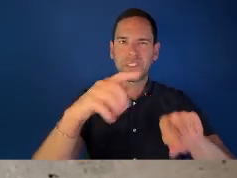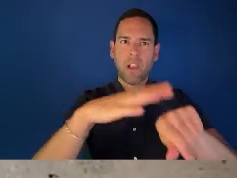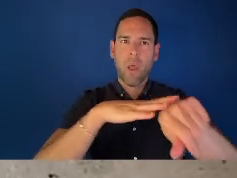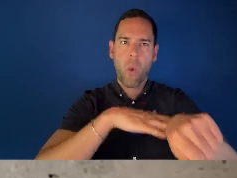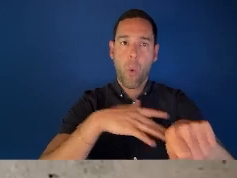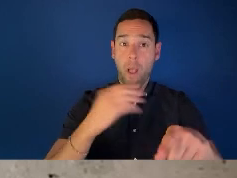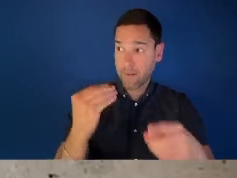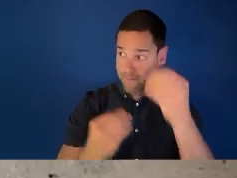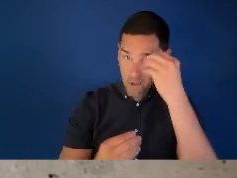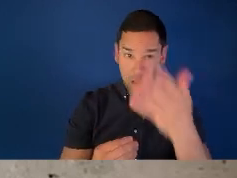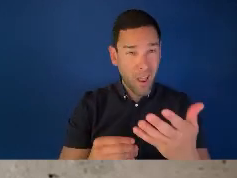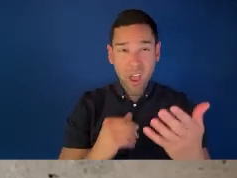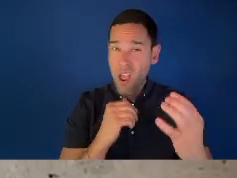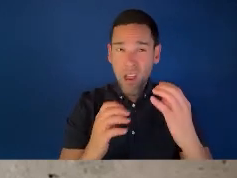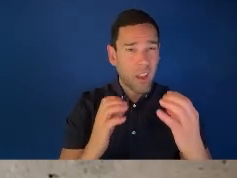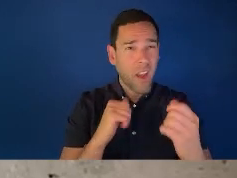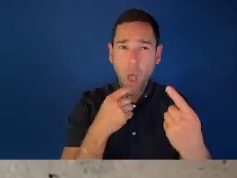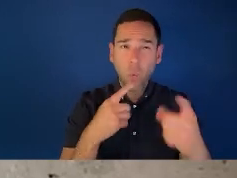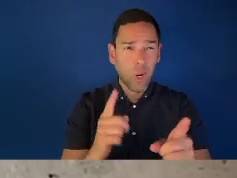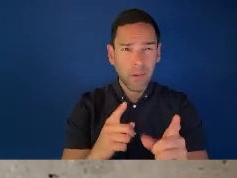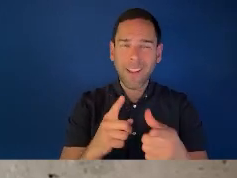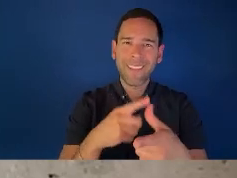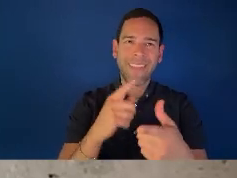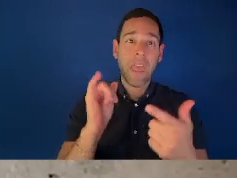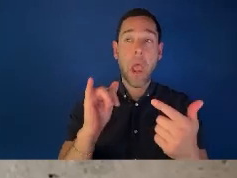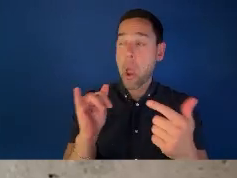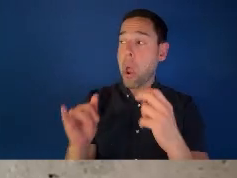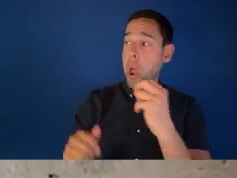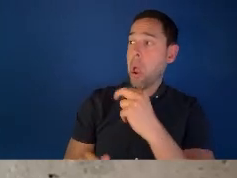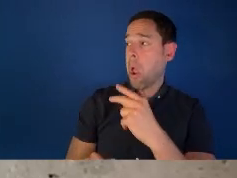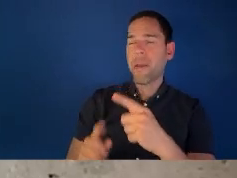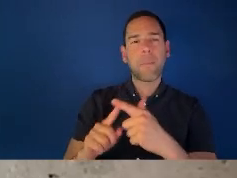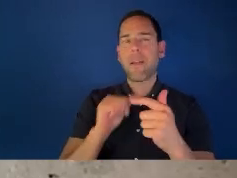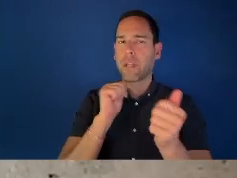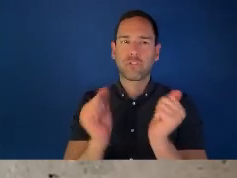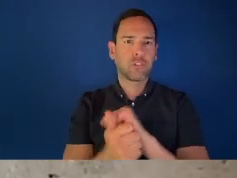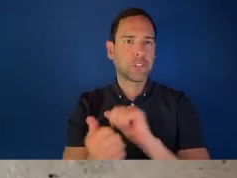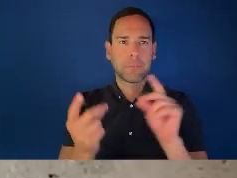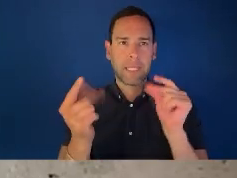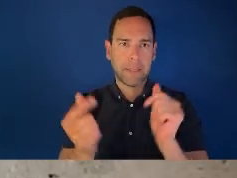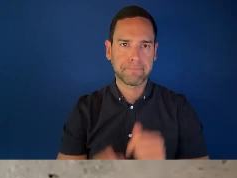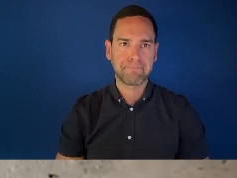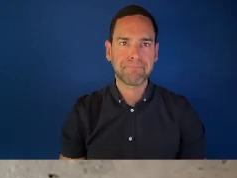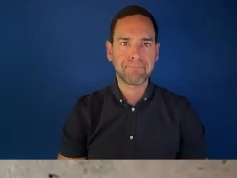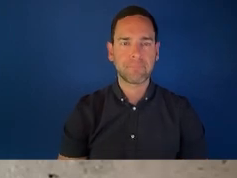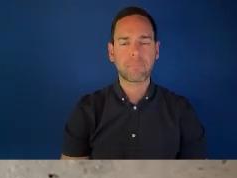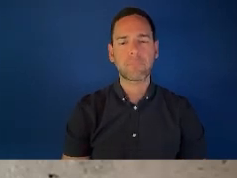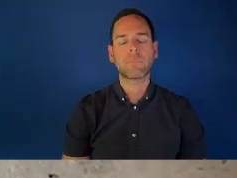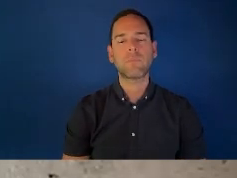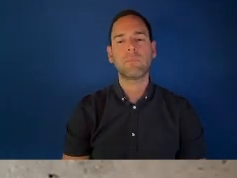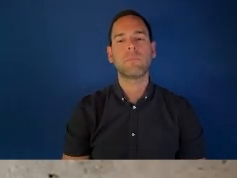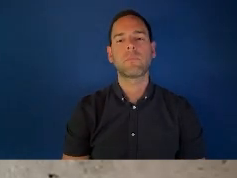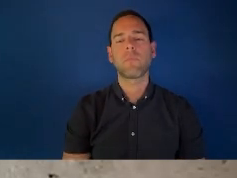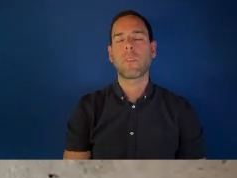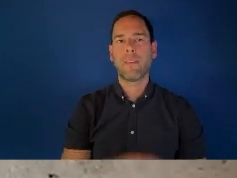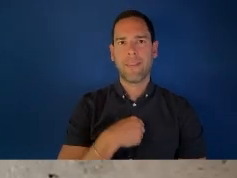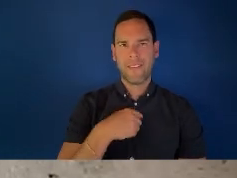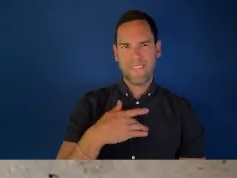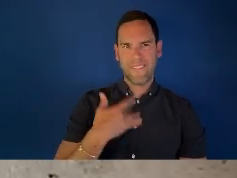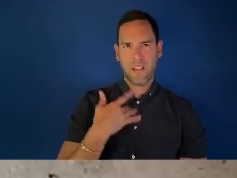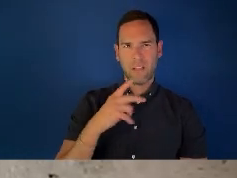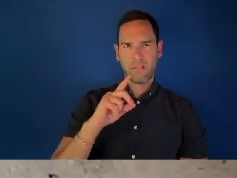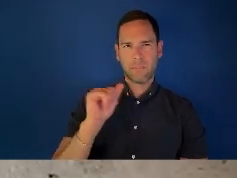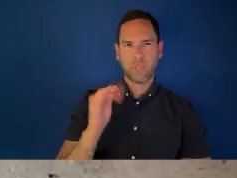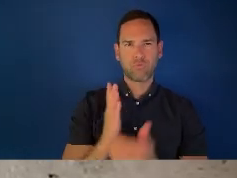and more and more as time goes on. I was first introduced to, I knew about the disability rights movement, but I was first introduced to